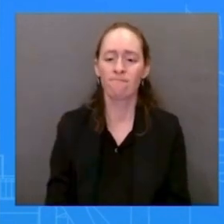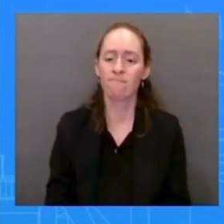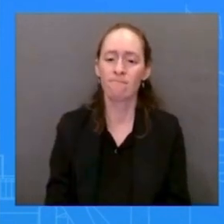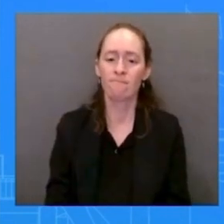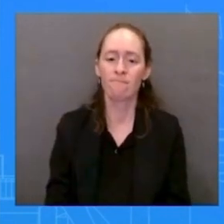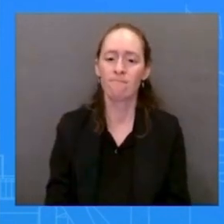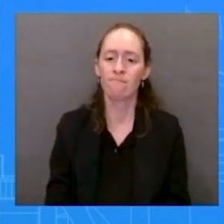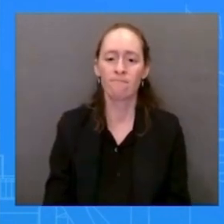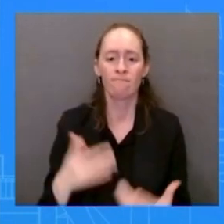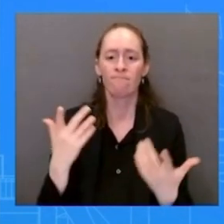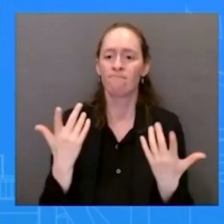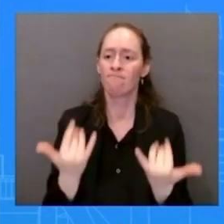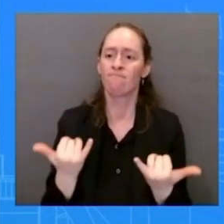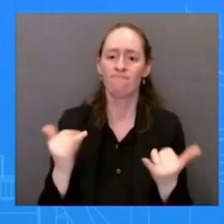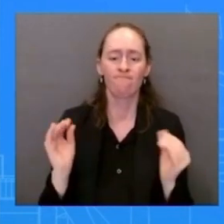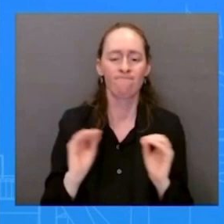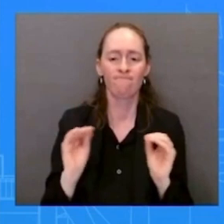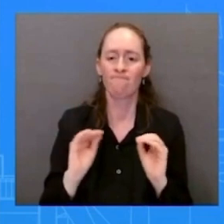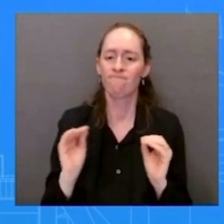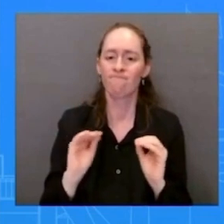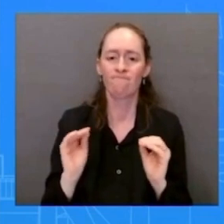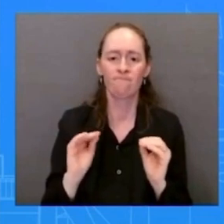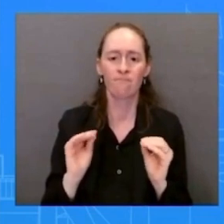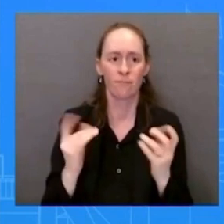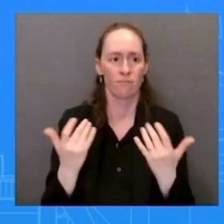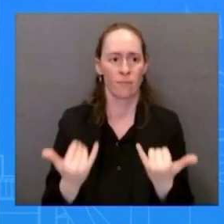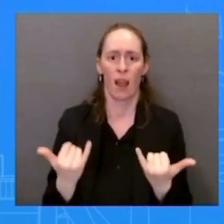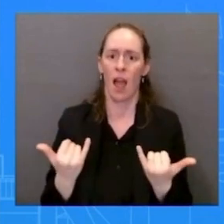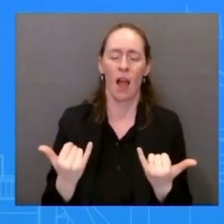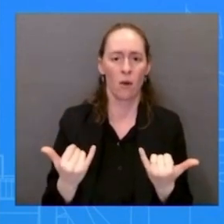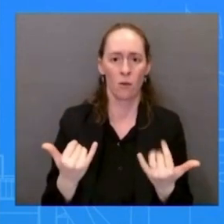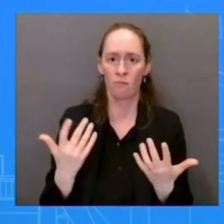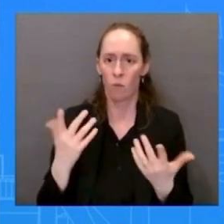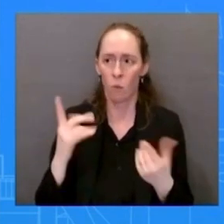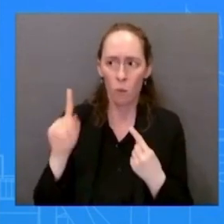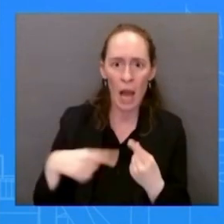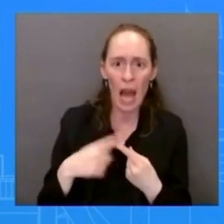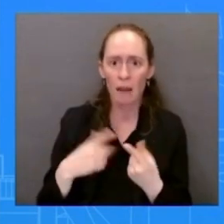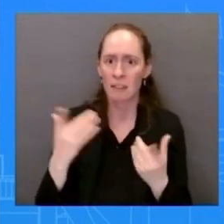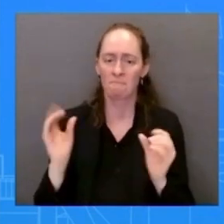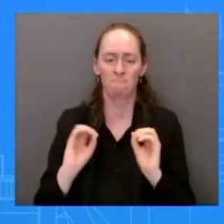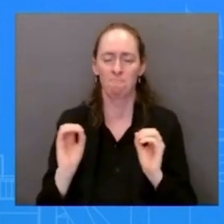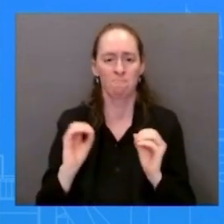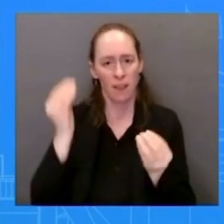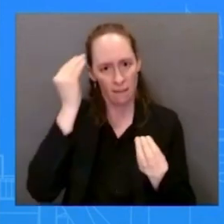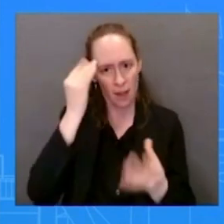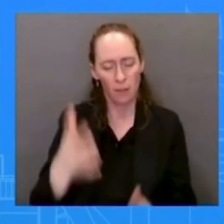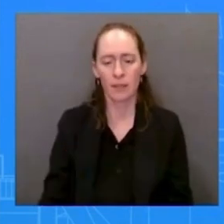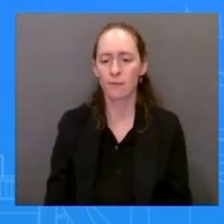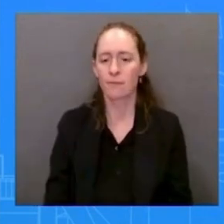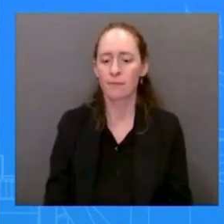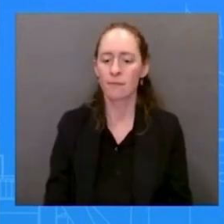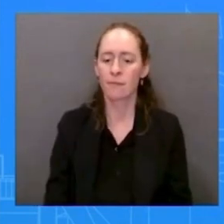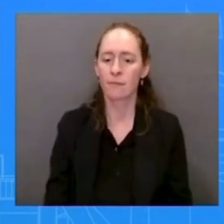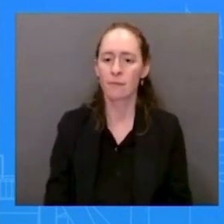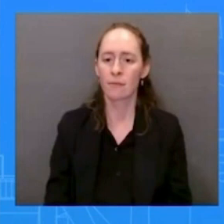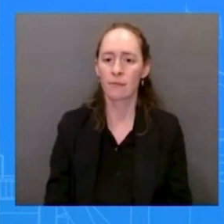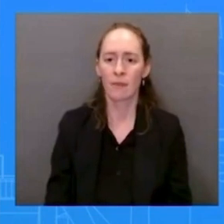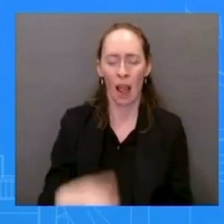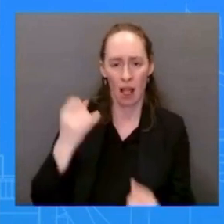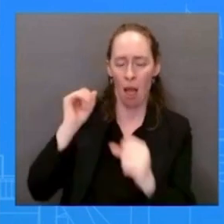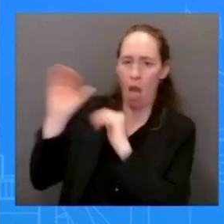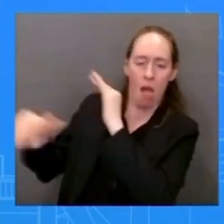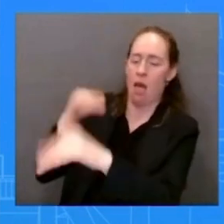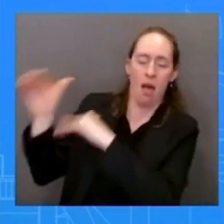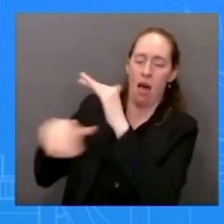any opportunities for the President to address this. But as you all know, and I know questions were shouted earlier, there's many opportunities that